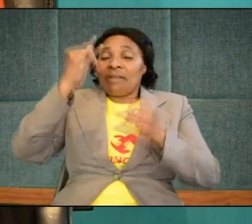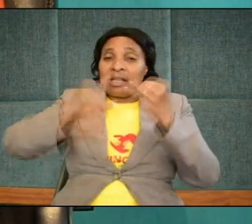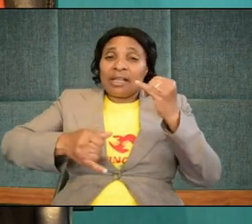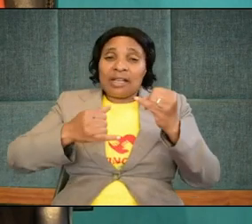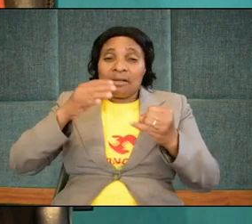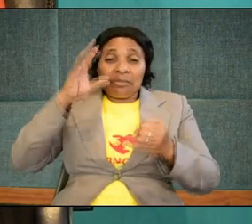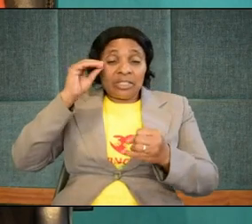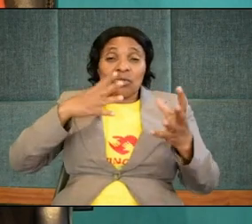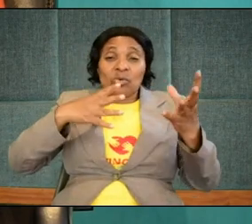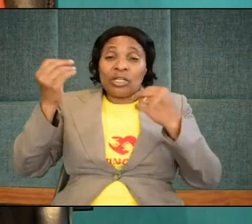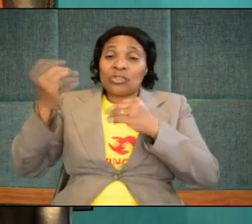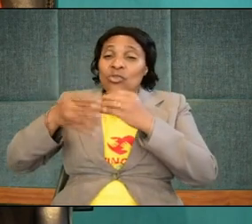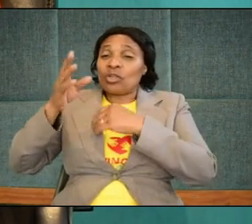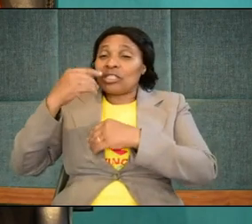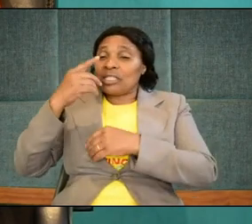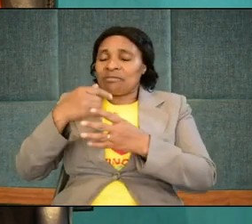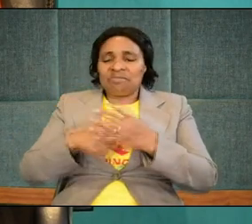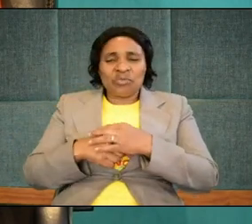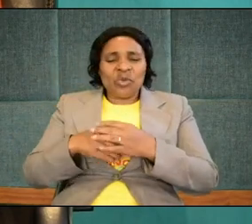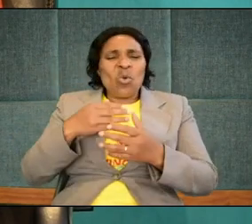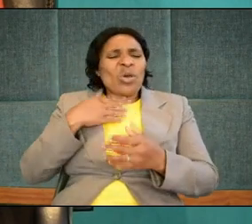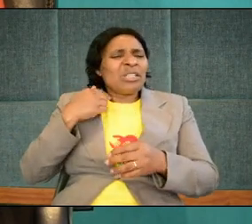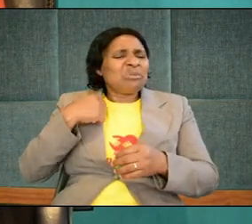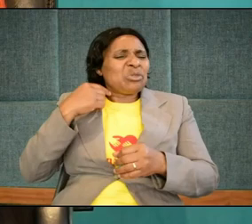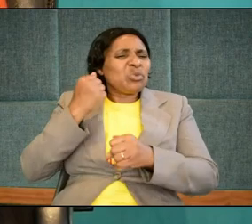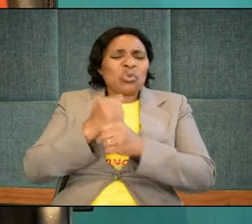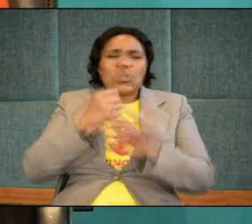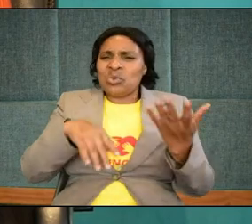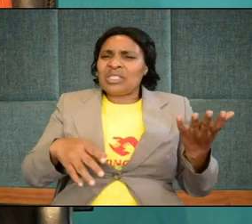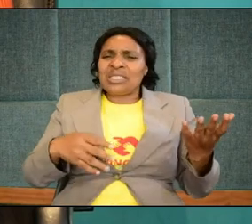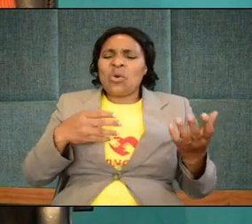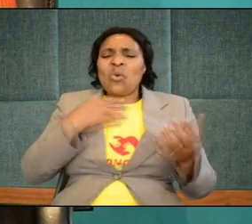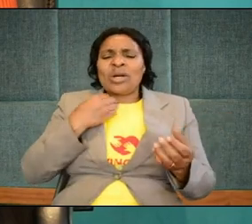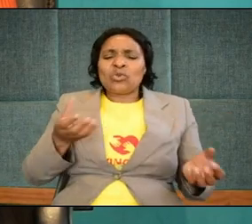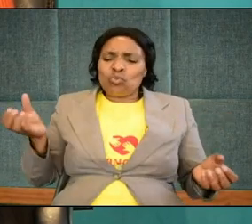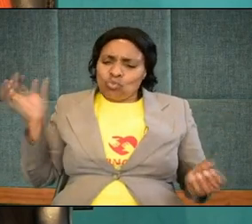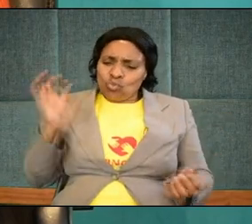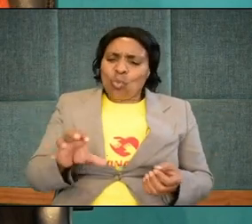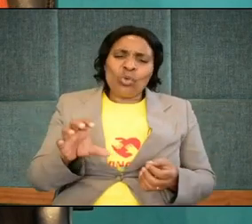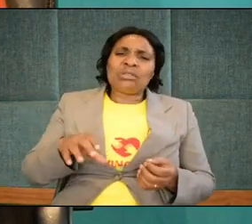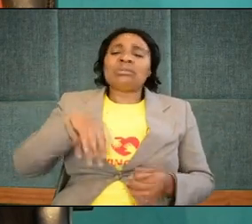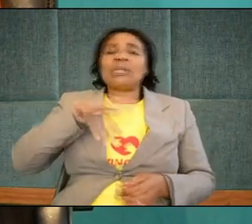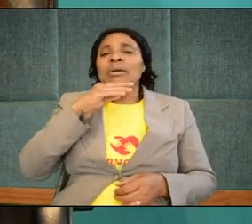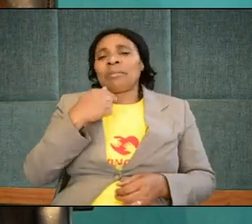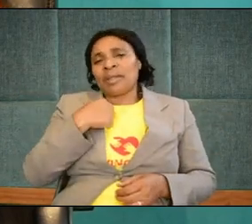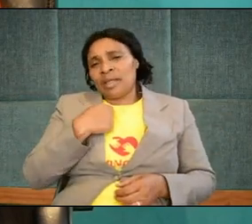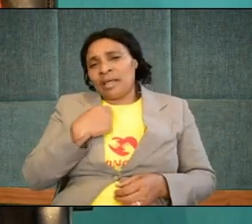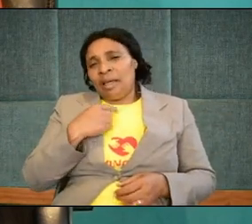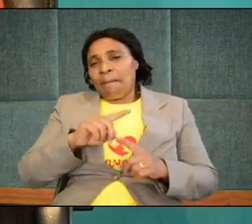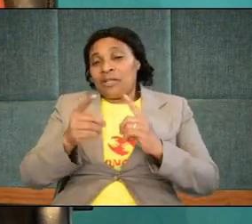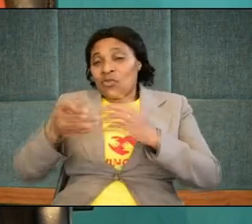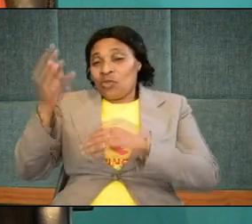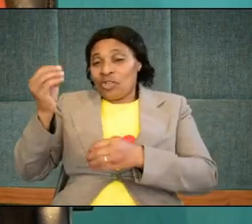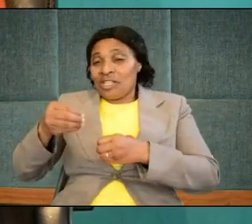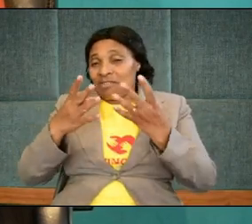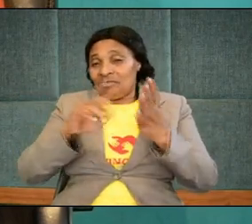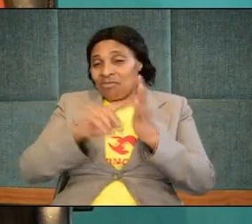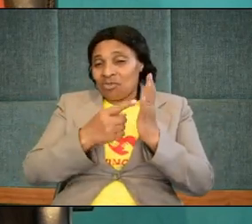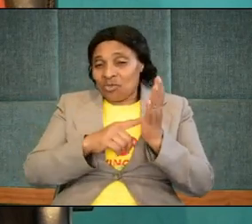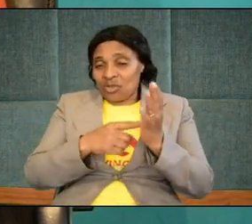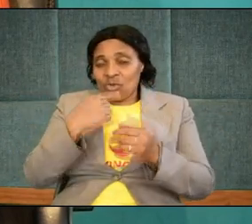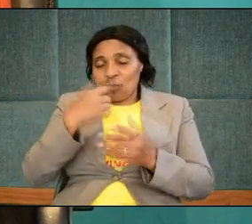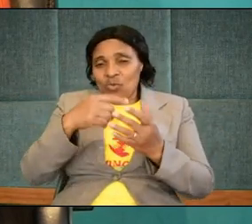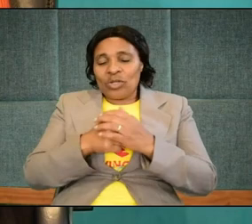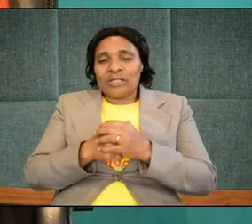to God and told him, "Lord, what do you want me to do? These people want to stone me to death." But then God gave him instructions and told him